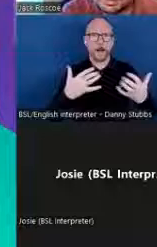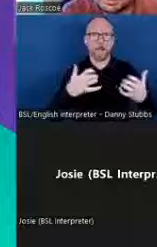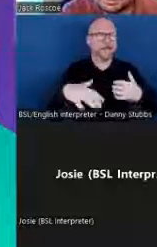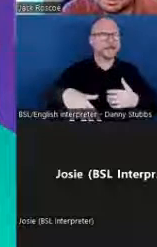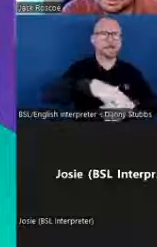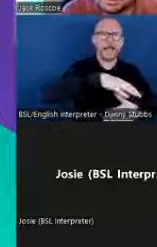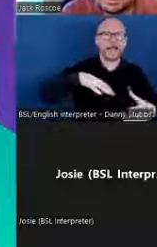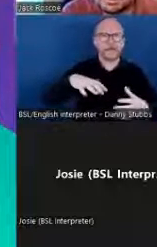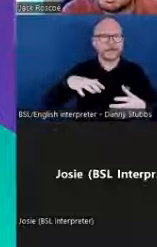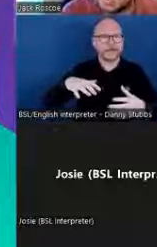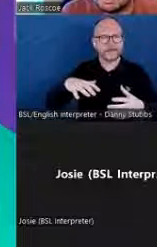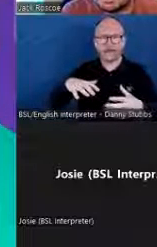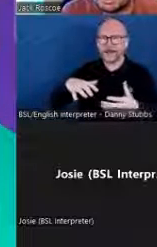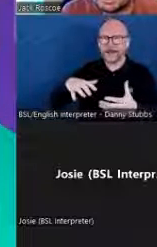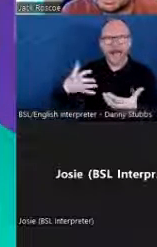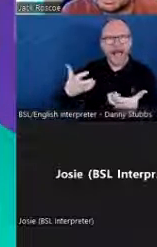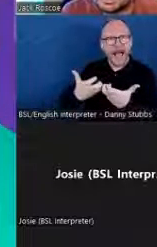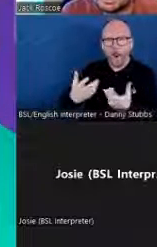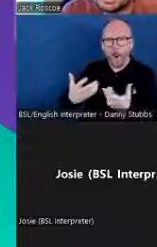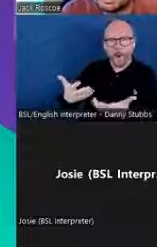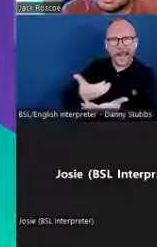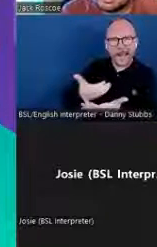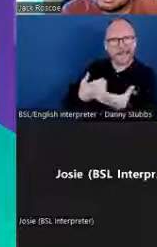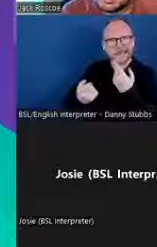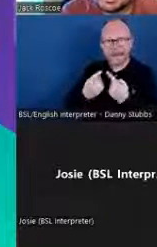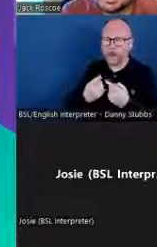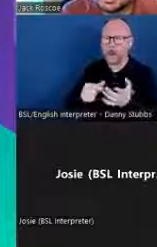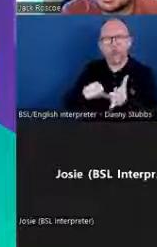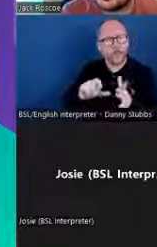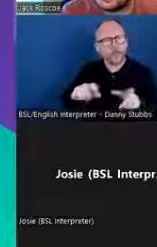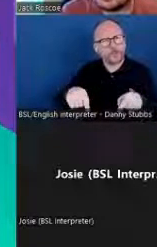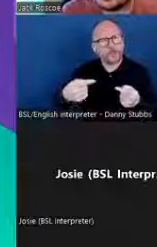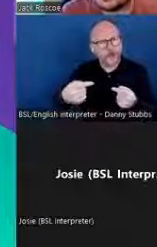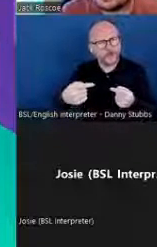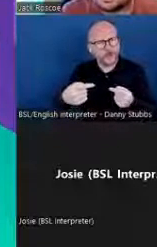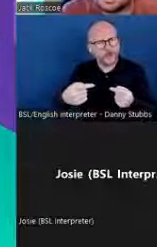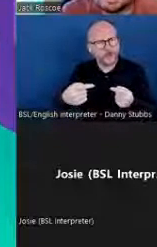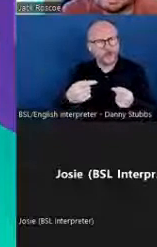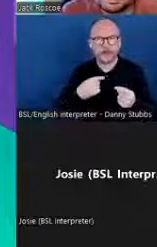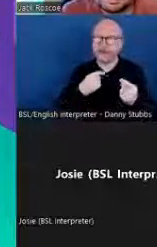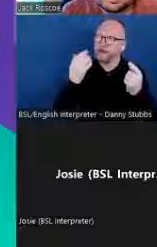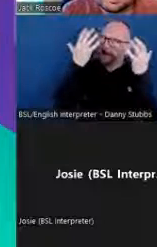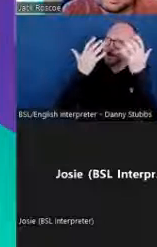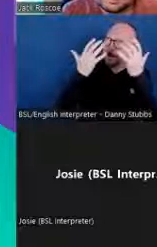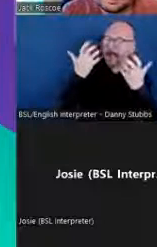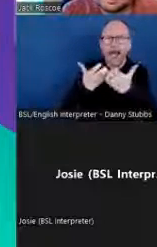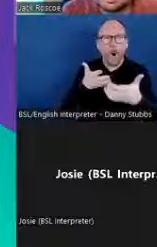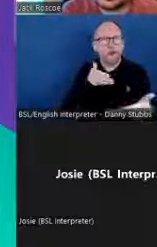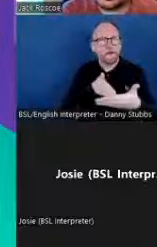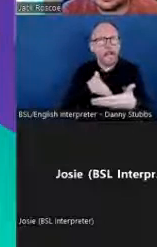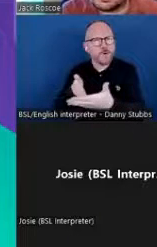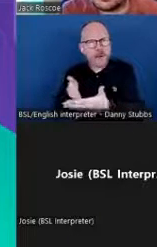let's lay out some of the barriers that might be in place, and we can start to think about how to approach them.